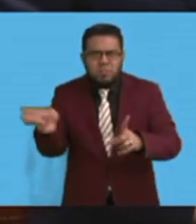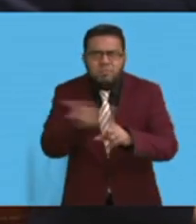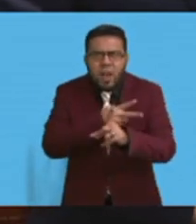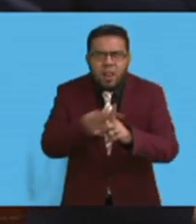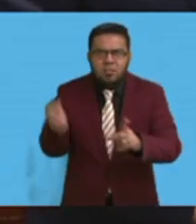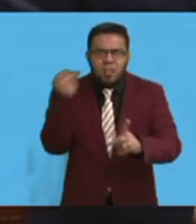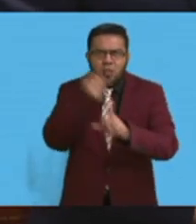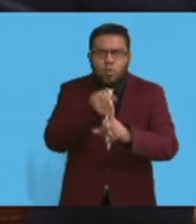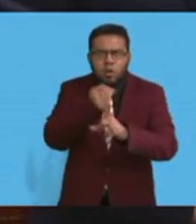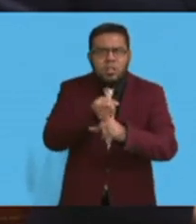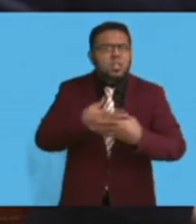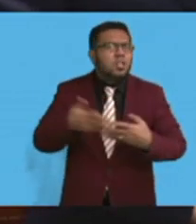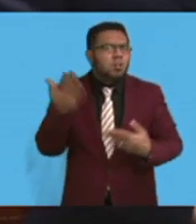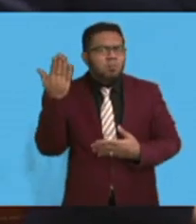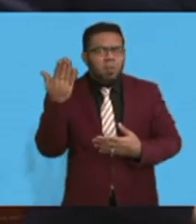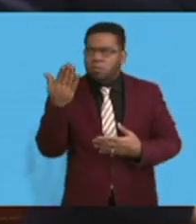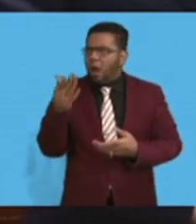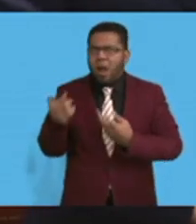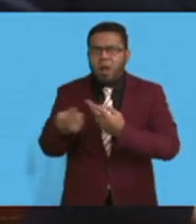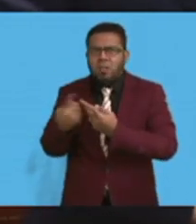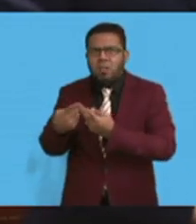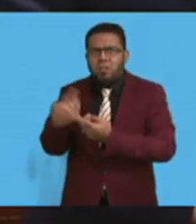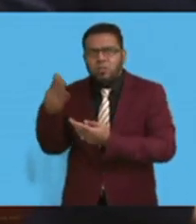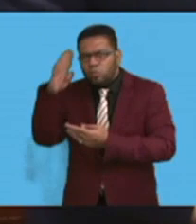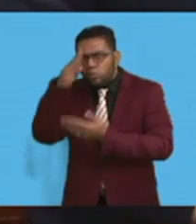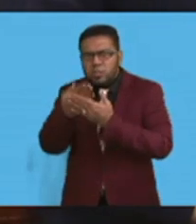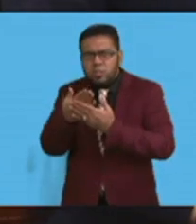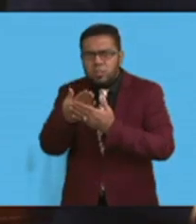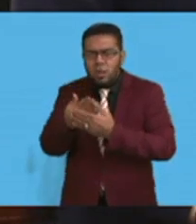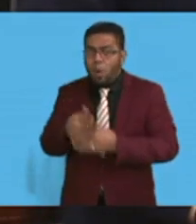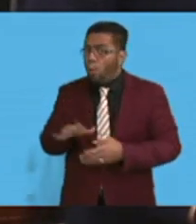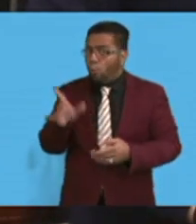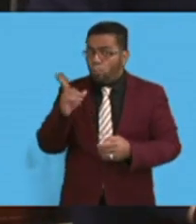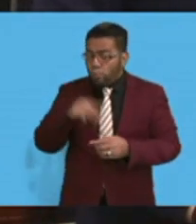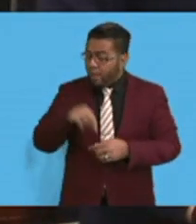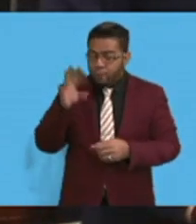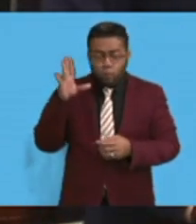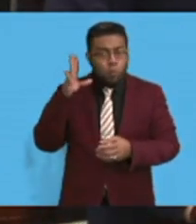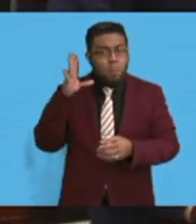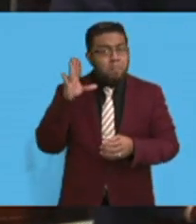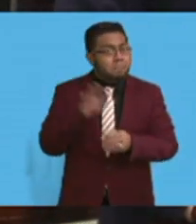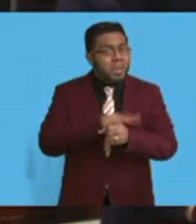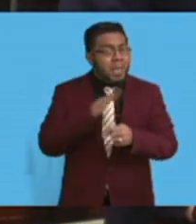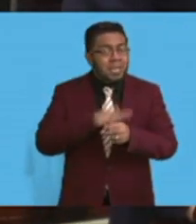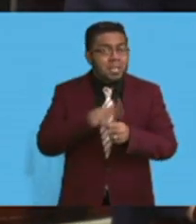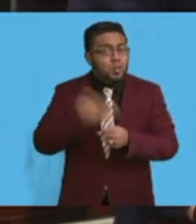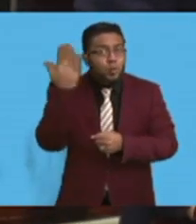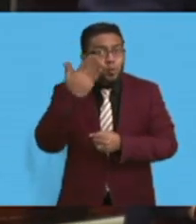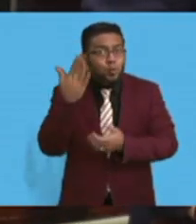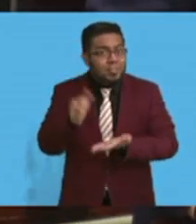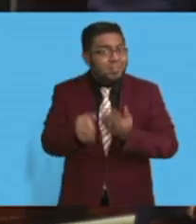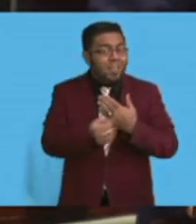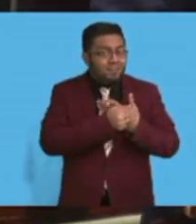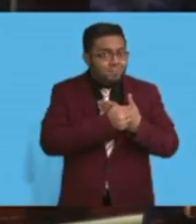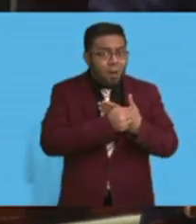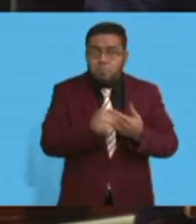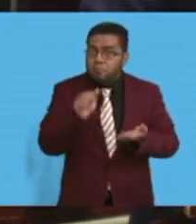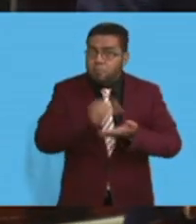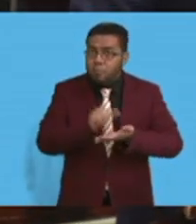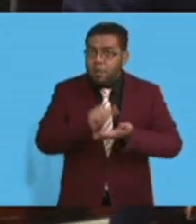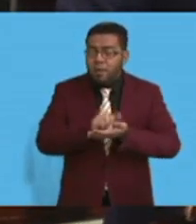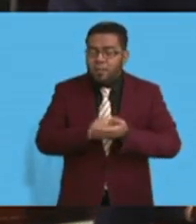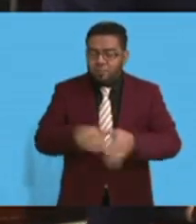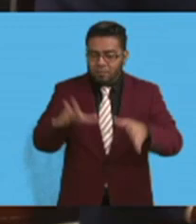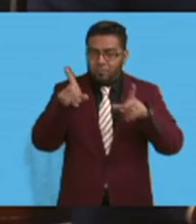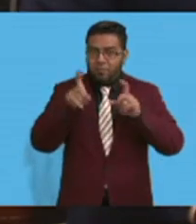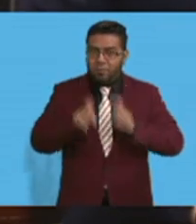bullied and harassed, and it's totally unacceptable. Making our schools safer, Madam Speaker, starts with instilling values, family values, with respect,